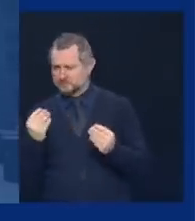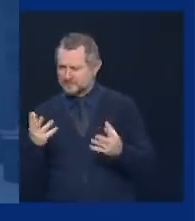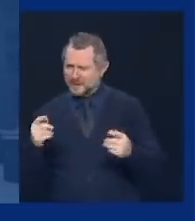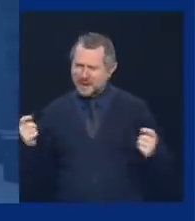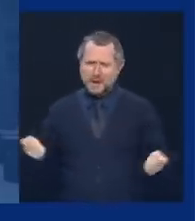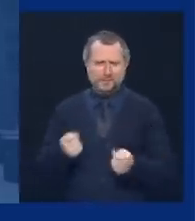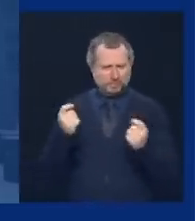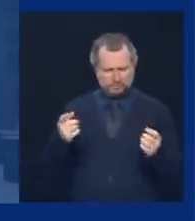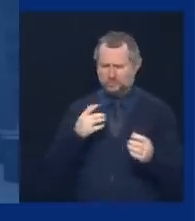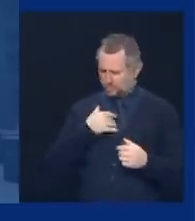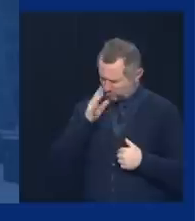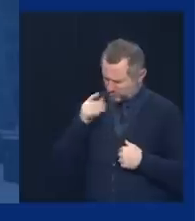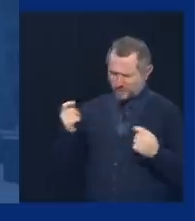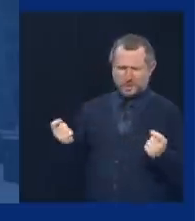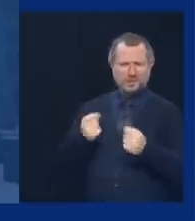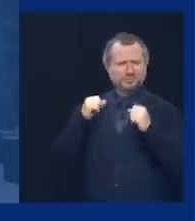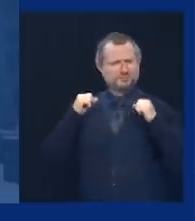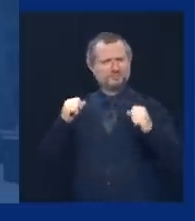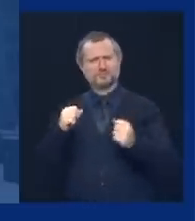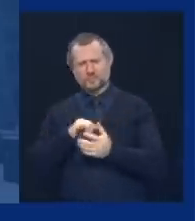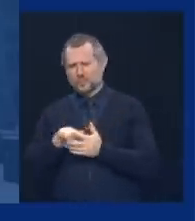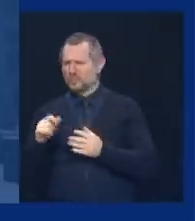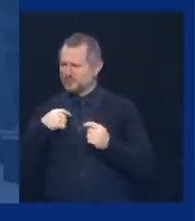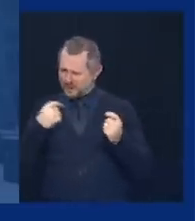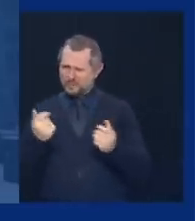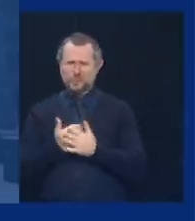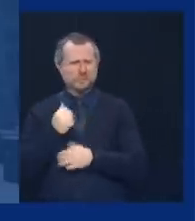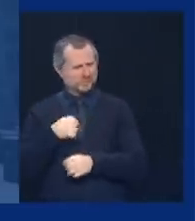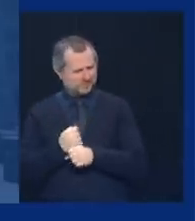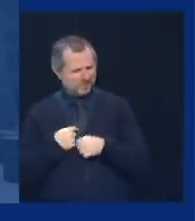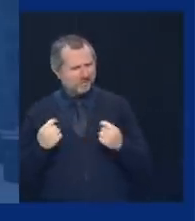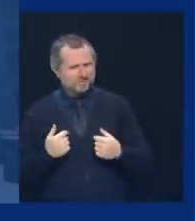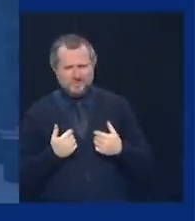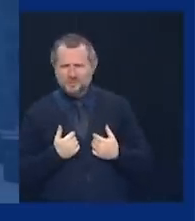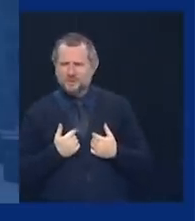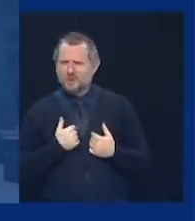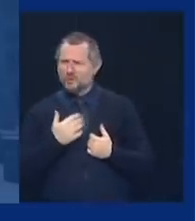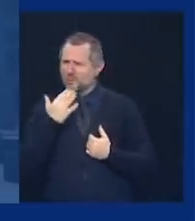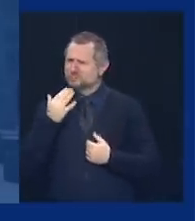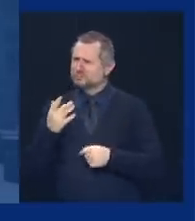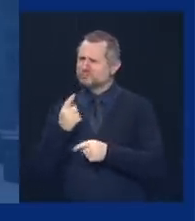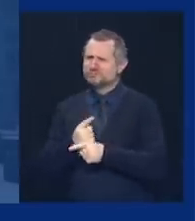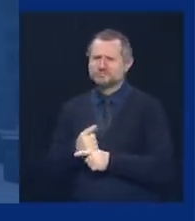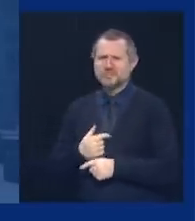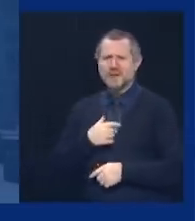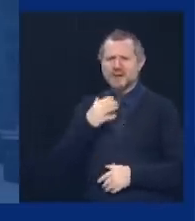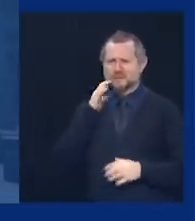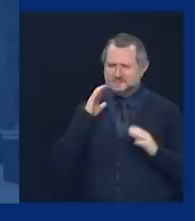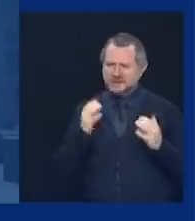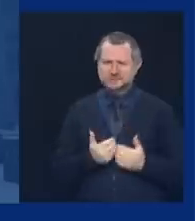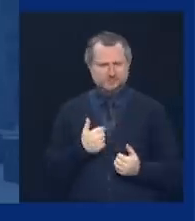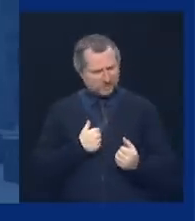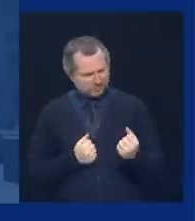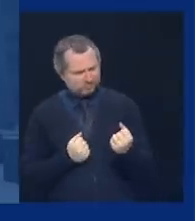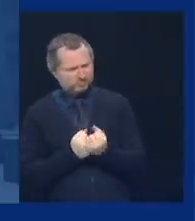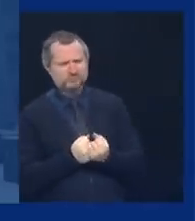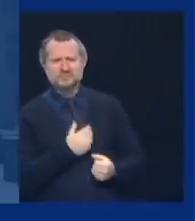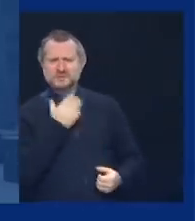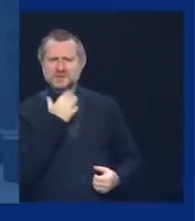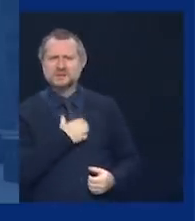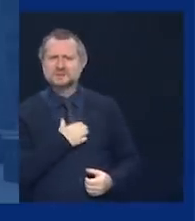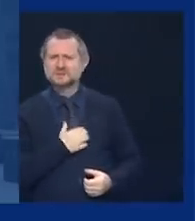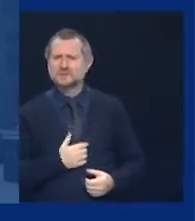celebrate. I deserve to celebrate. I was good. I'm on Santa's good list. I have that on Inside